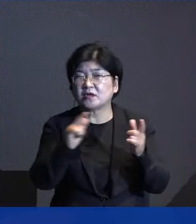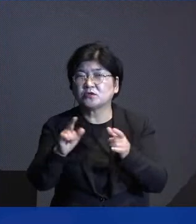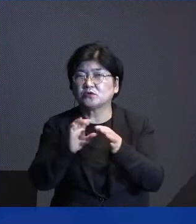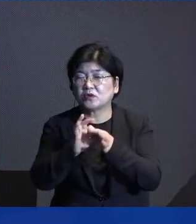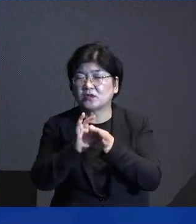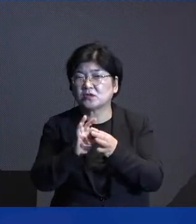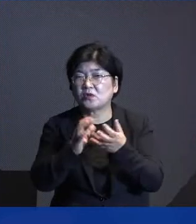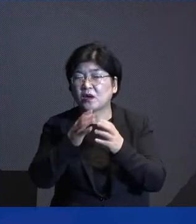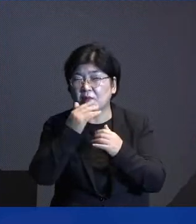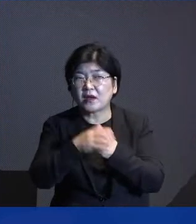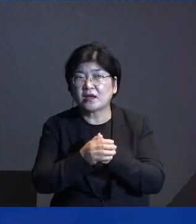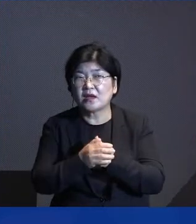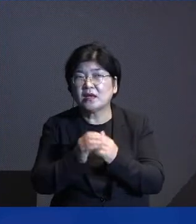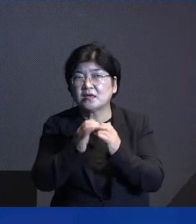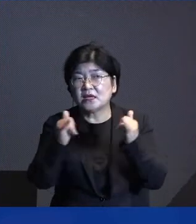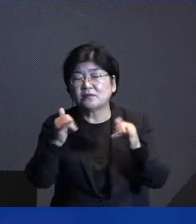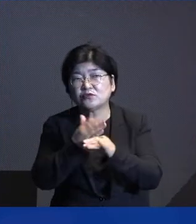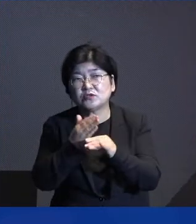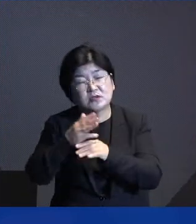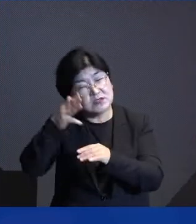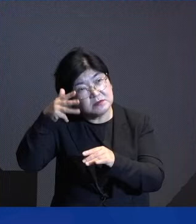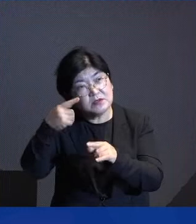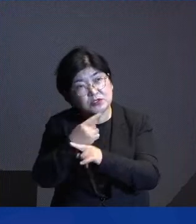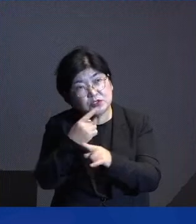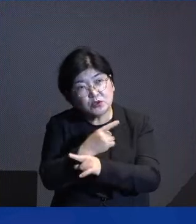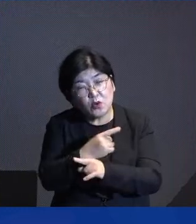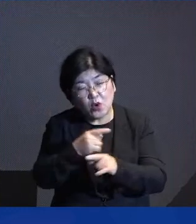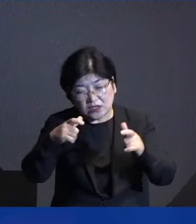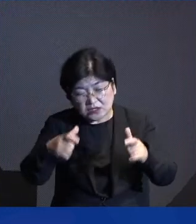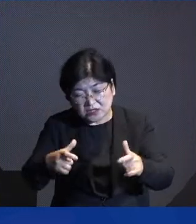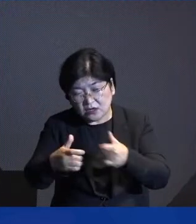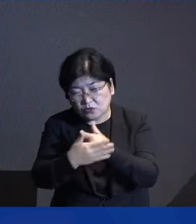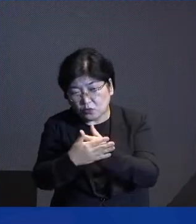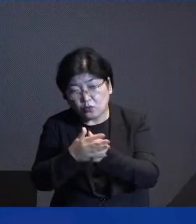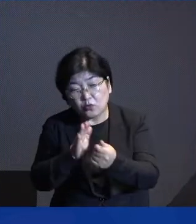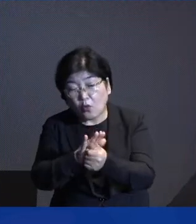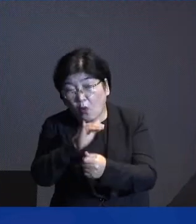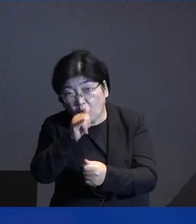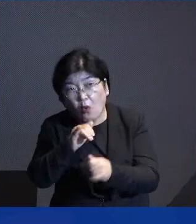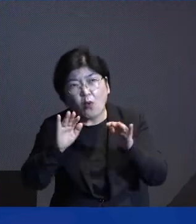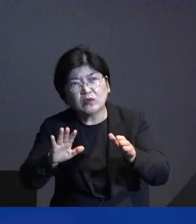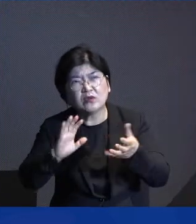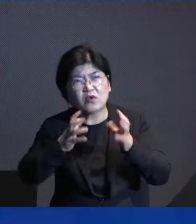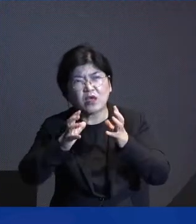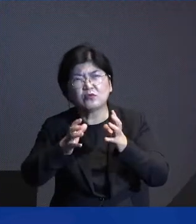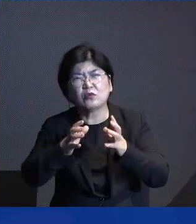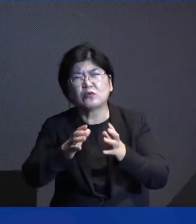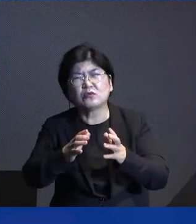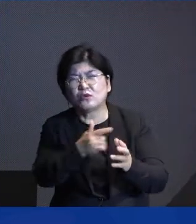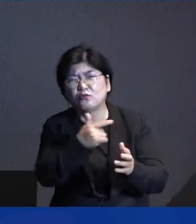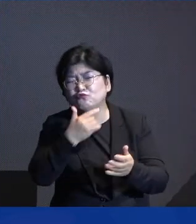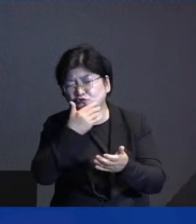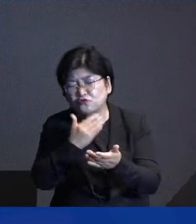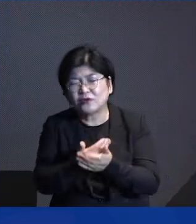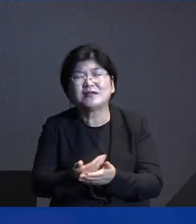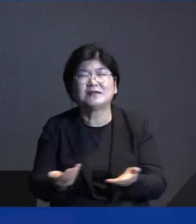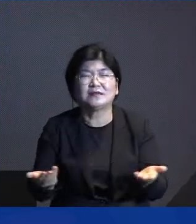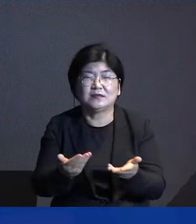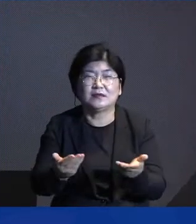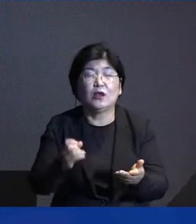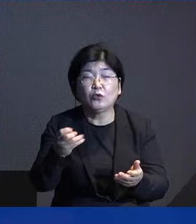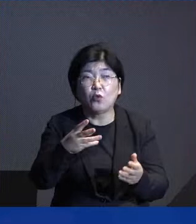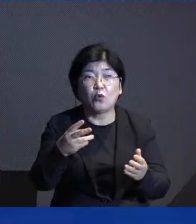regional dialogue and collaborations like this. We need more of longitudinal aging studies. COVID has taught us a